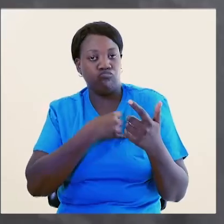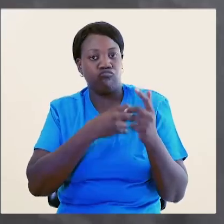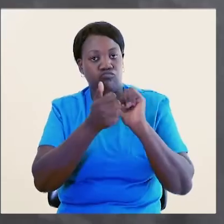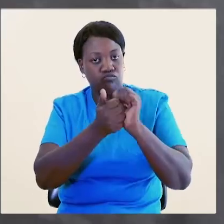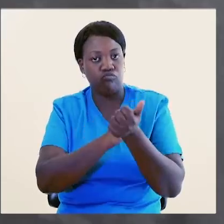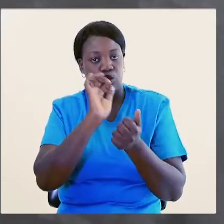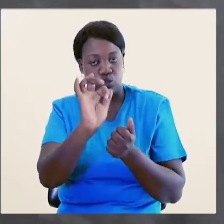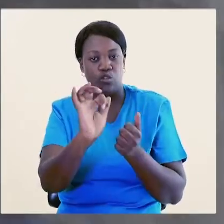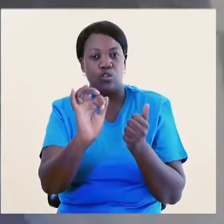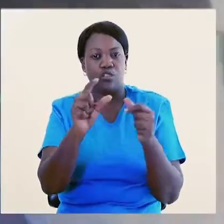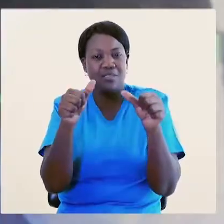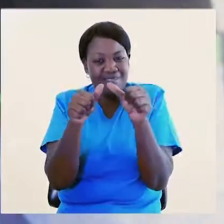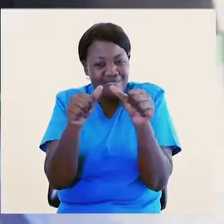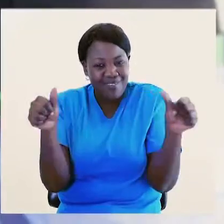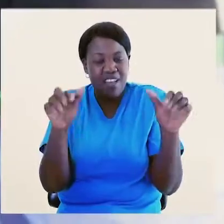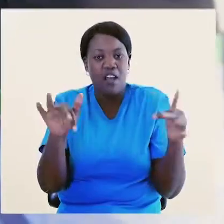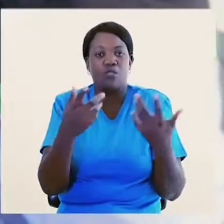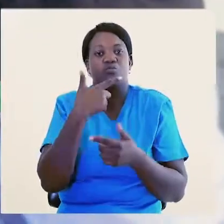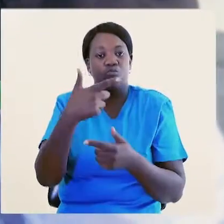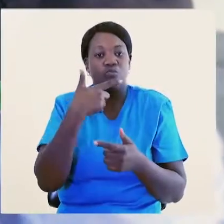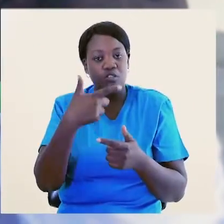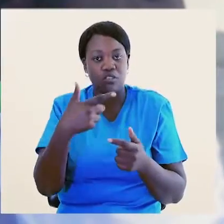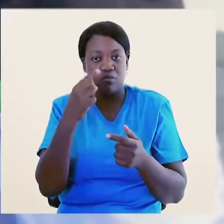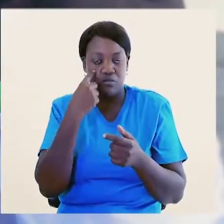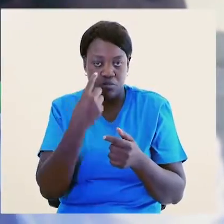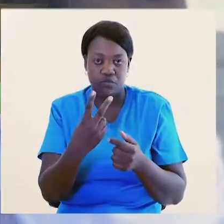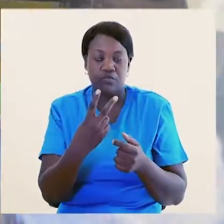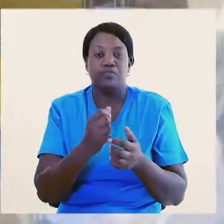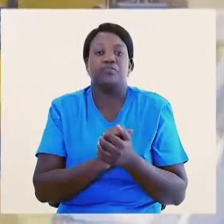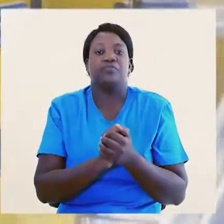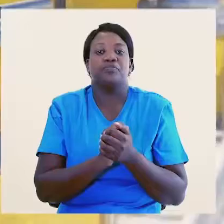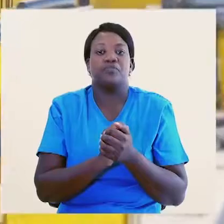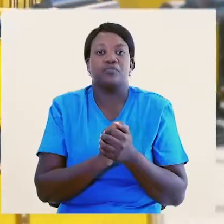of development. Thanks for watching and enjoying the lesson with us.